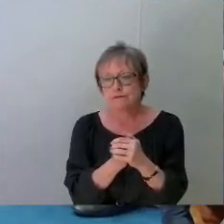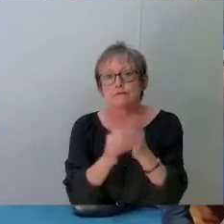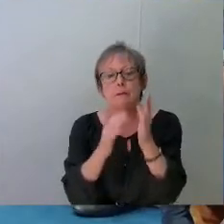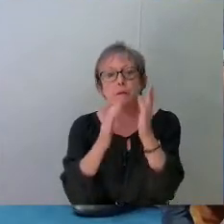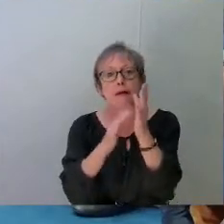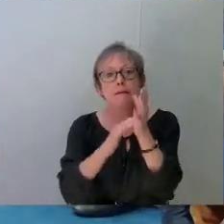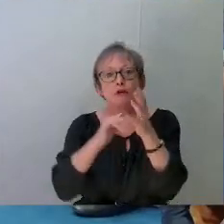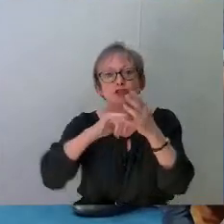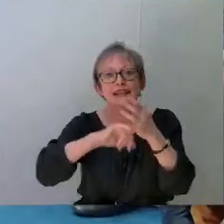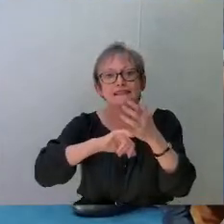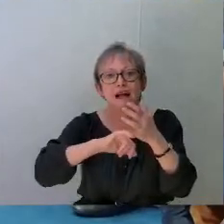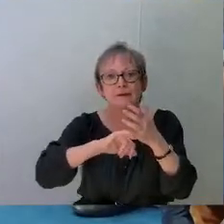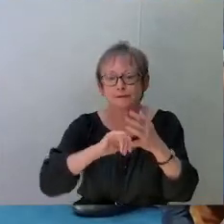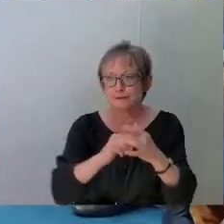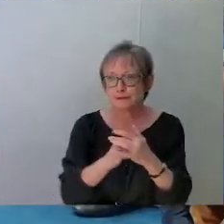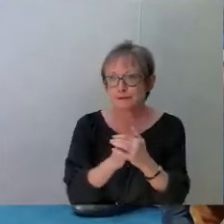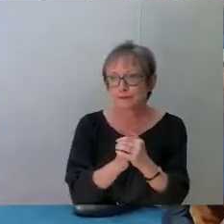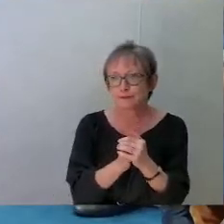Milos Sheska.